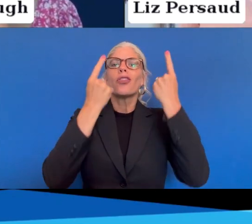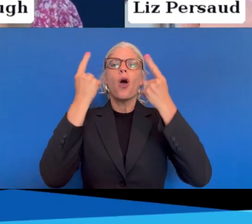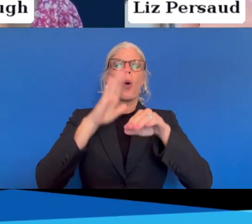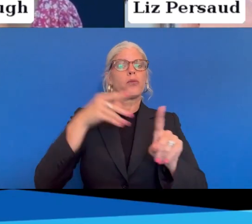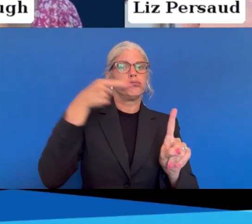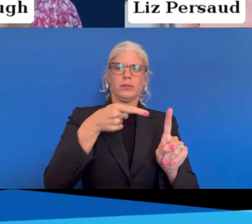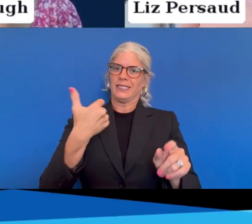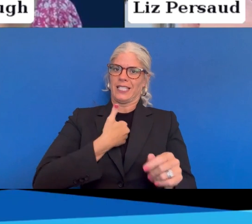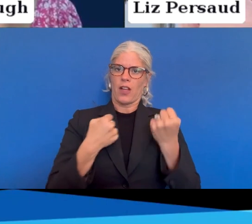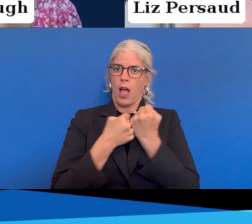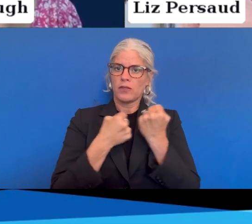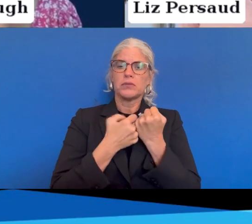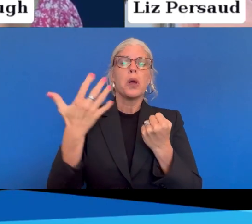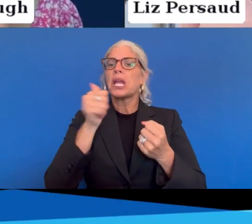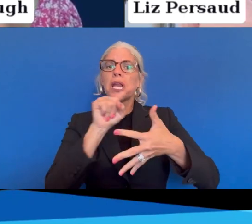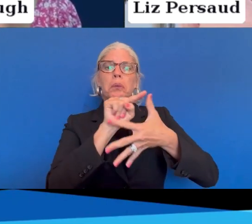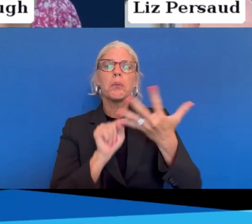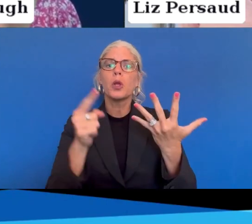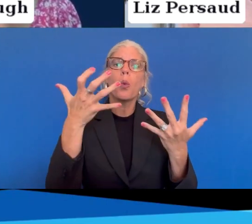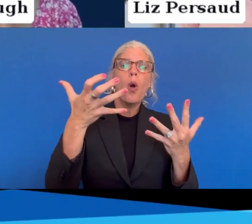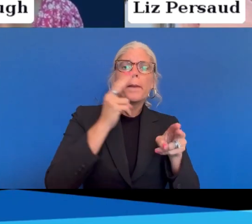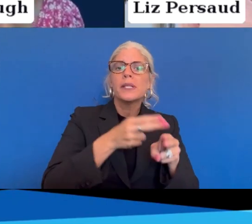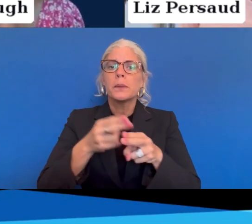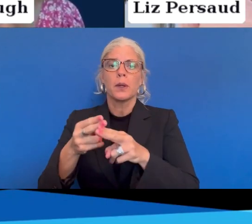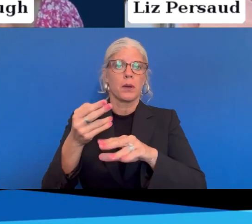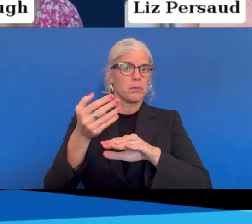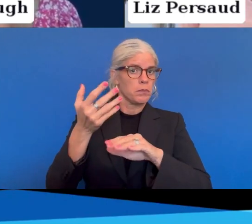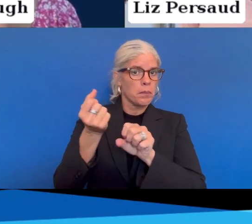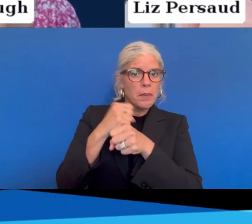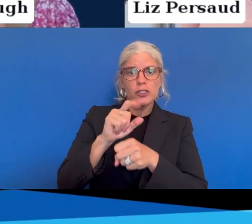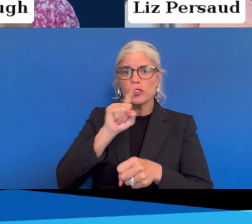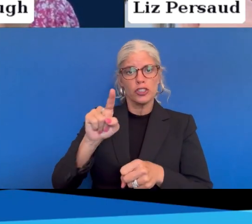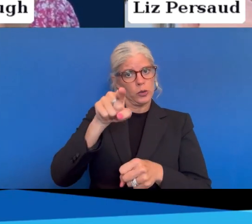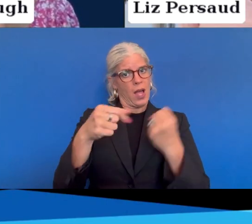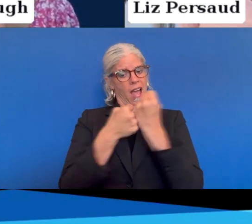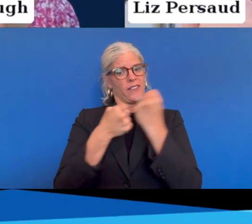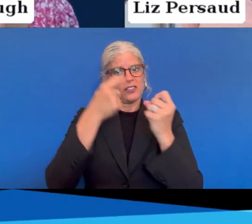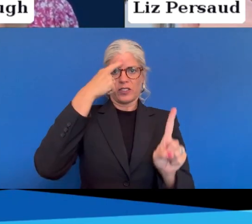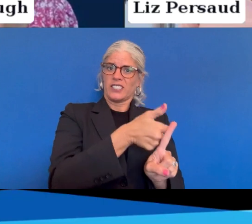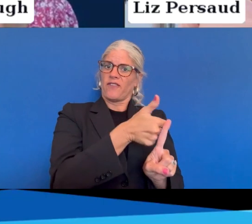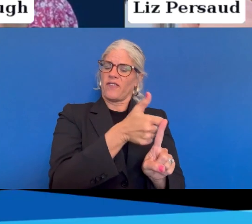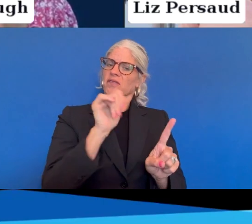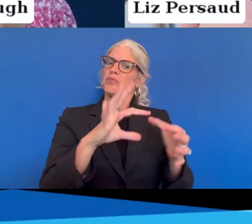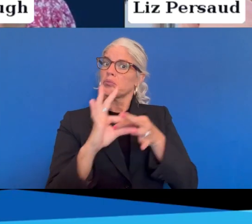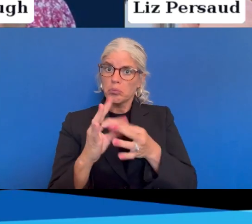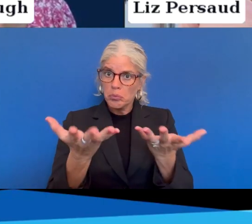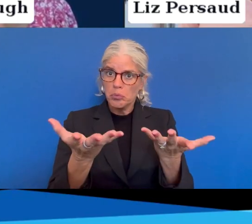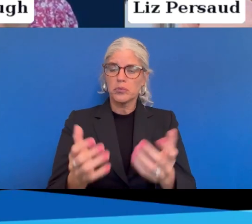on self-advocacy? Anything else that you wanted to mention about being making sure that you're advocating for